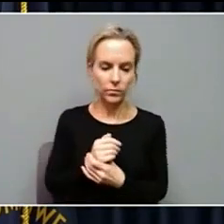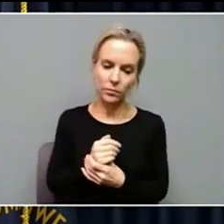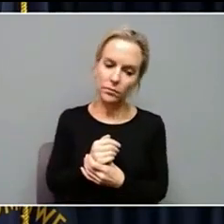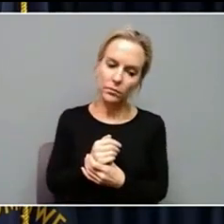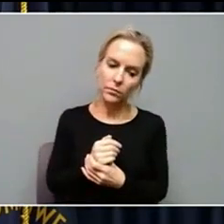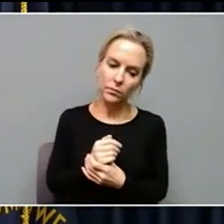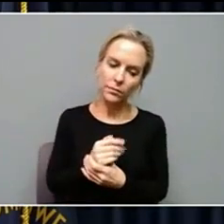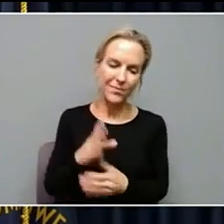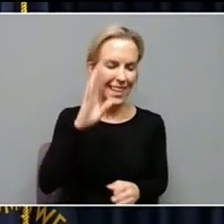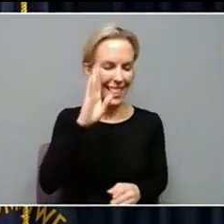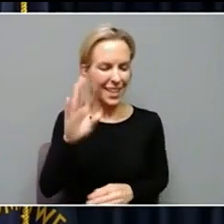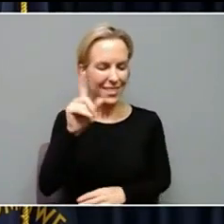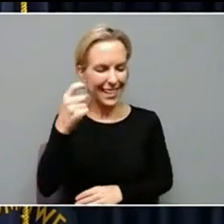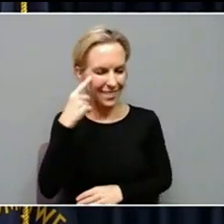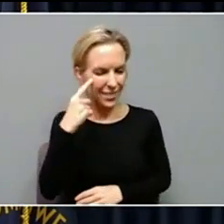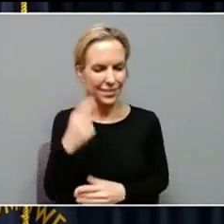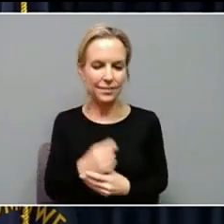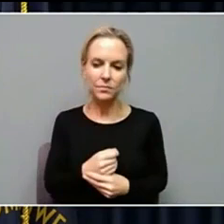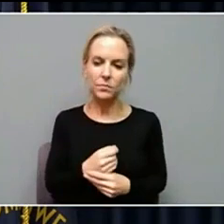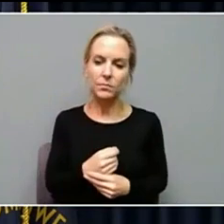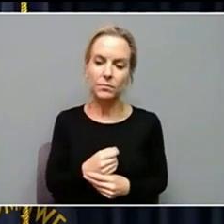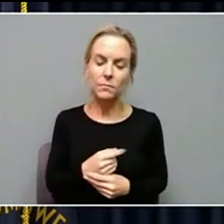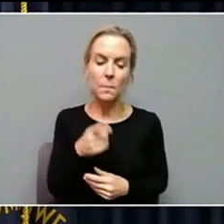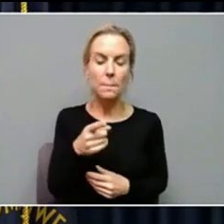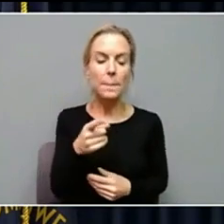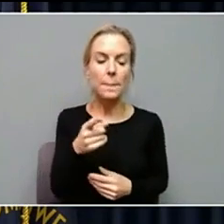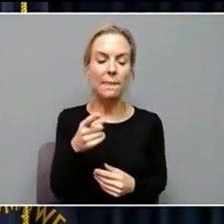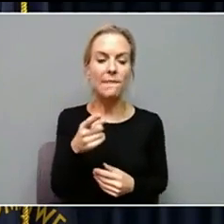Hello, Governor. So you say